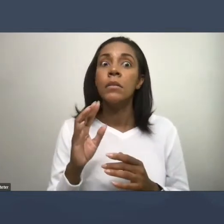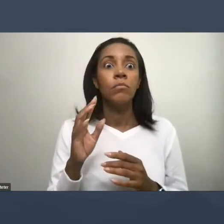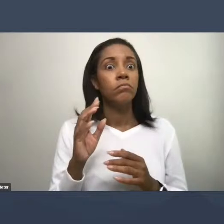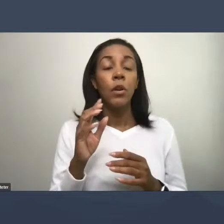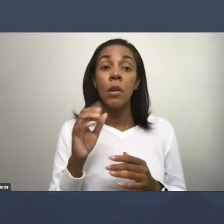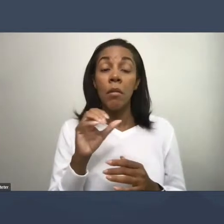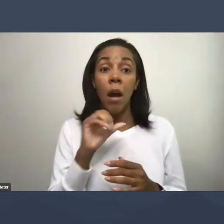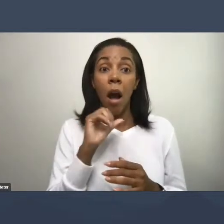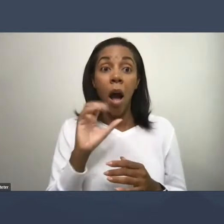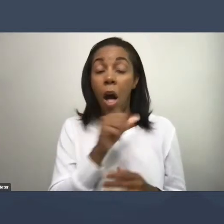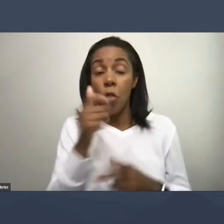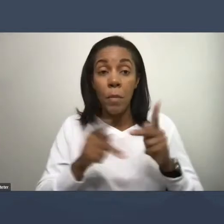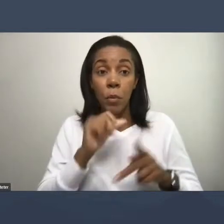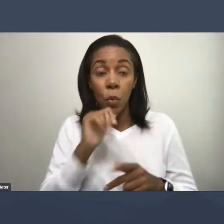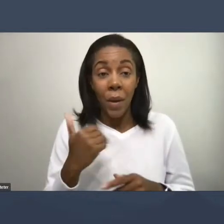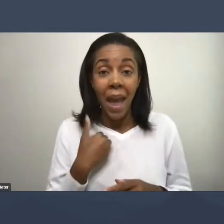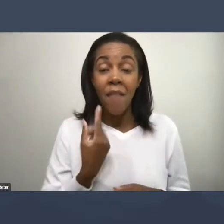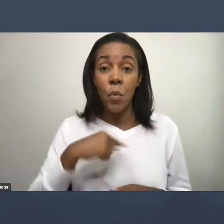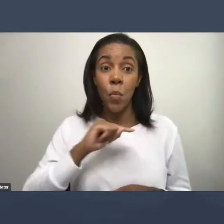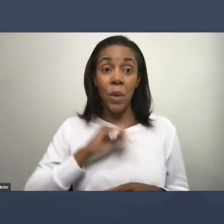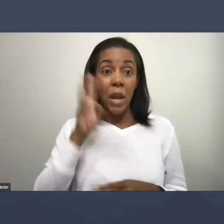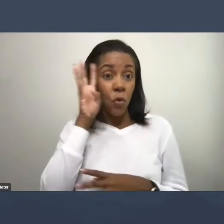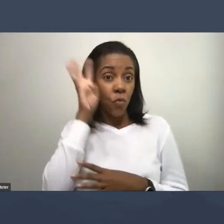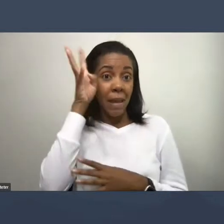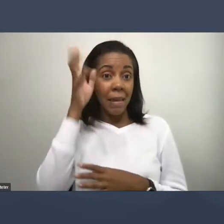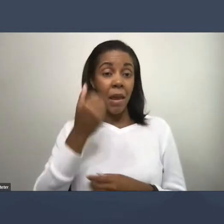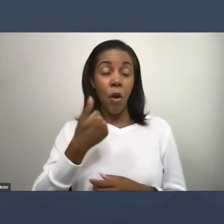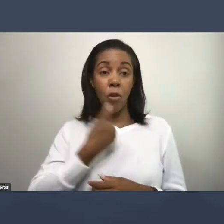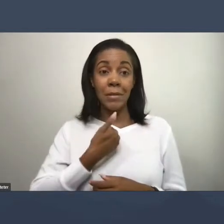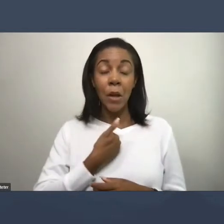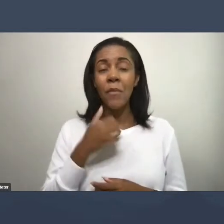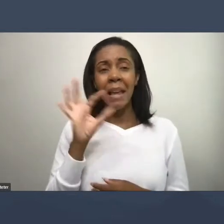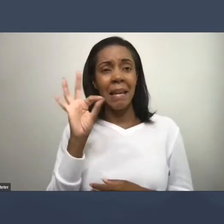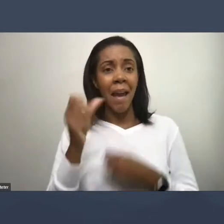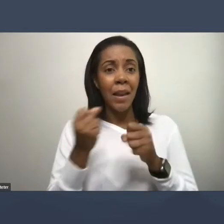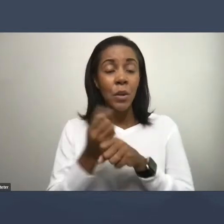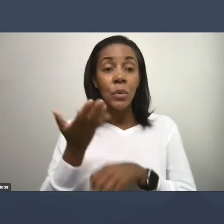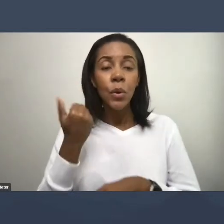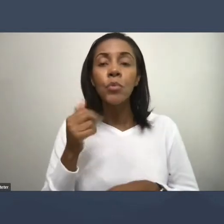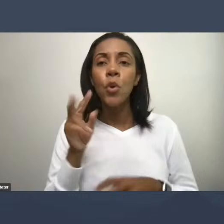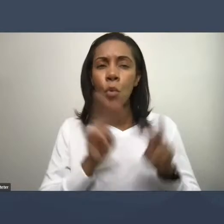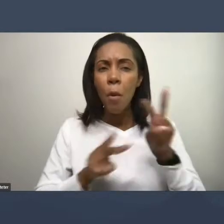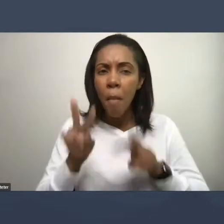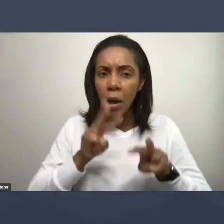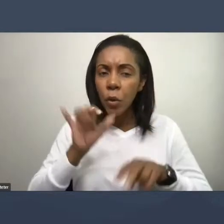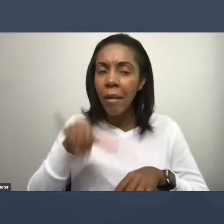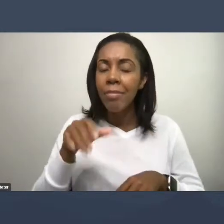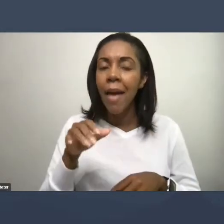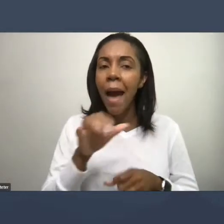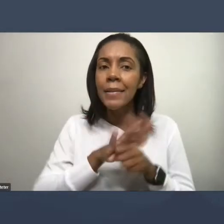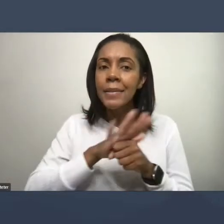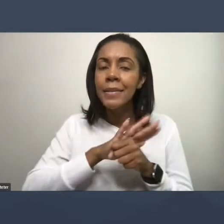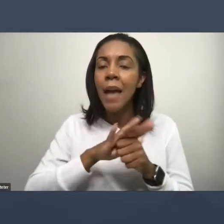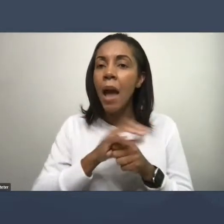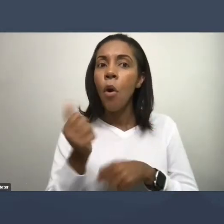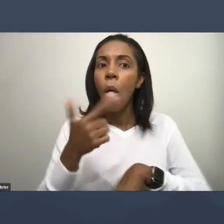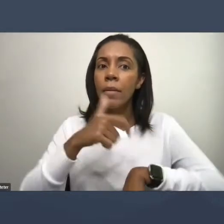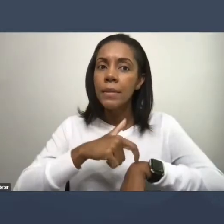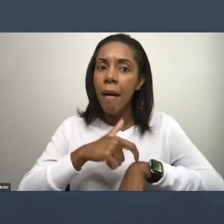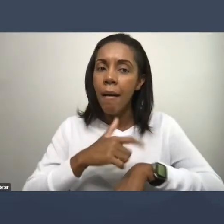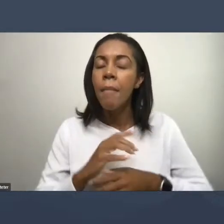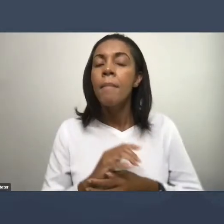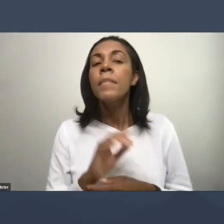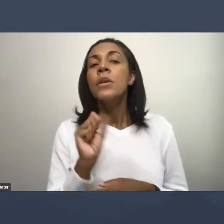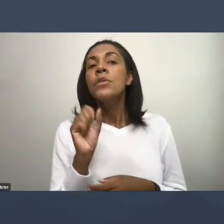We created it ourselves about 8 years ago. So that we're monitoring that site all the time. So with that being